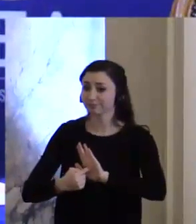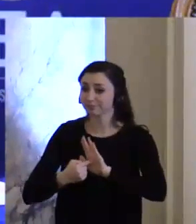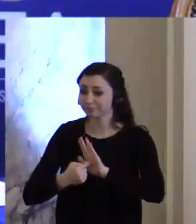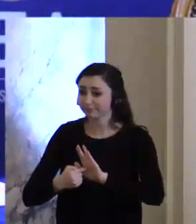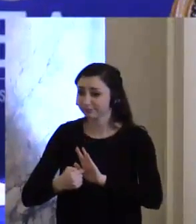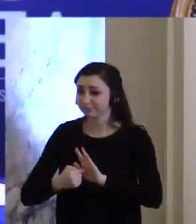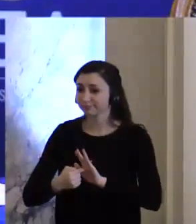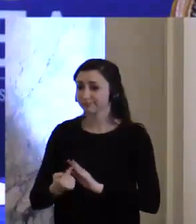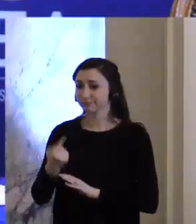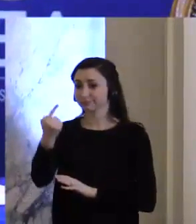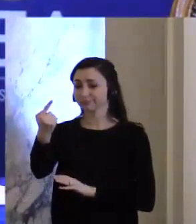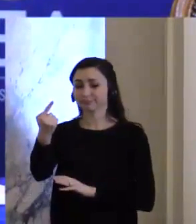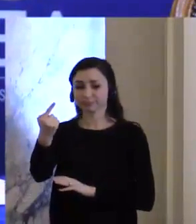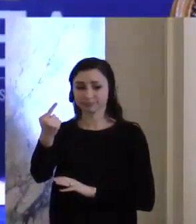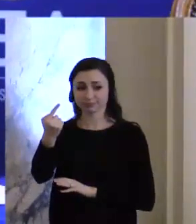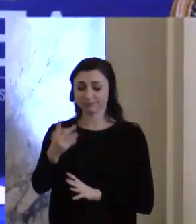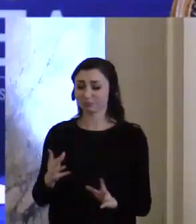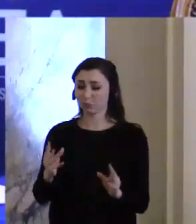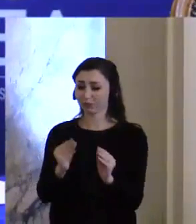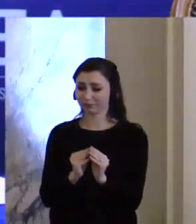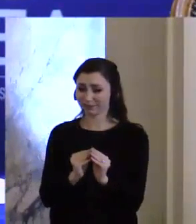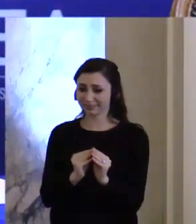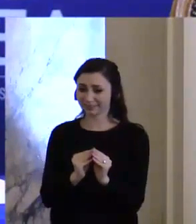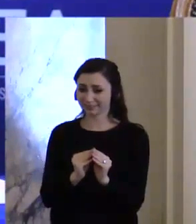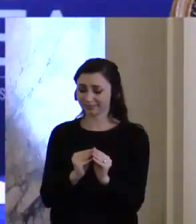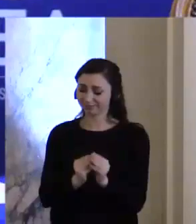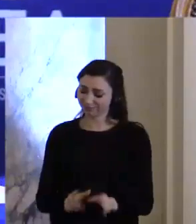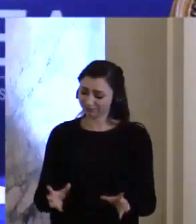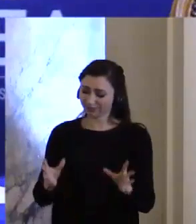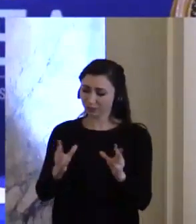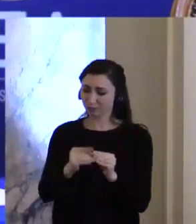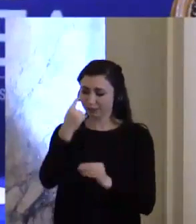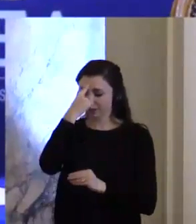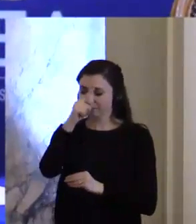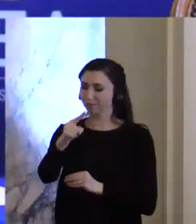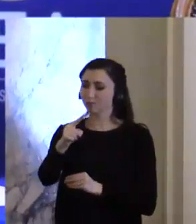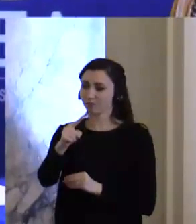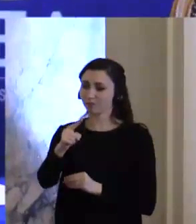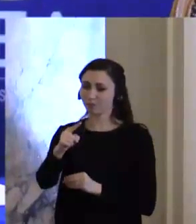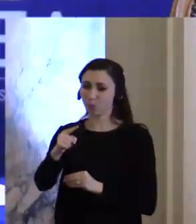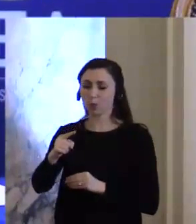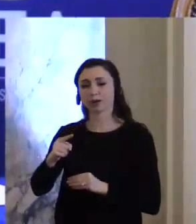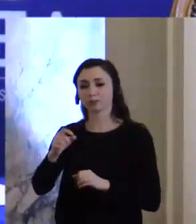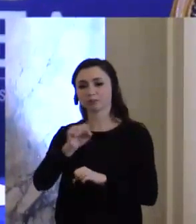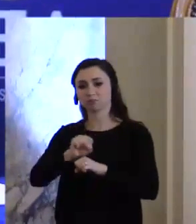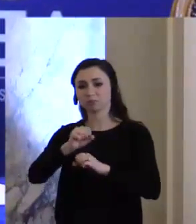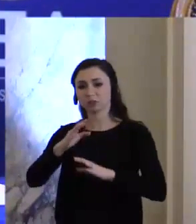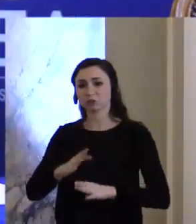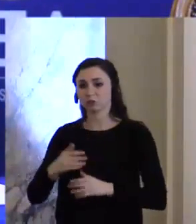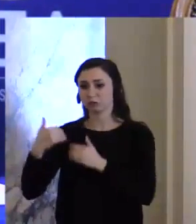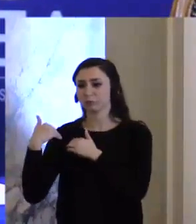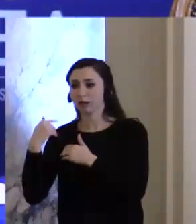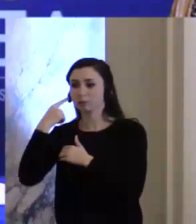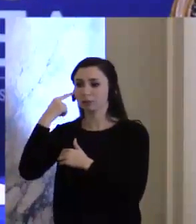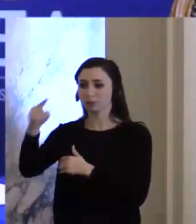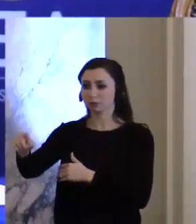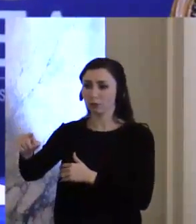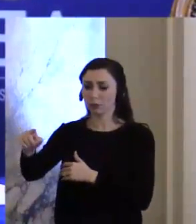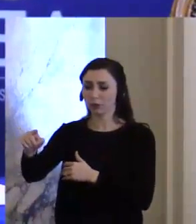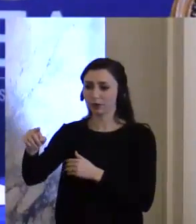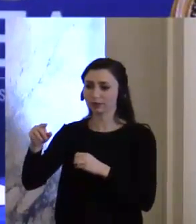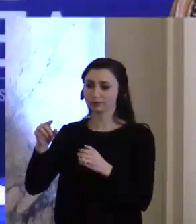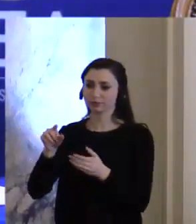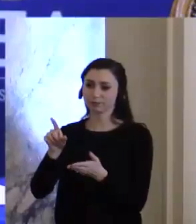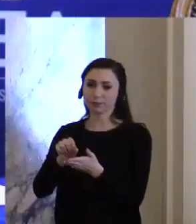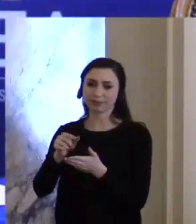one particular ministerial meeting, the meeting of ministers responsible for public security in the Americas, also known by